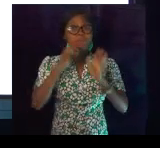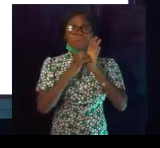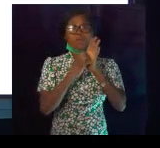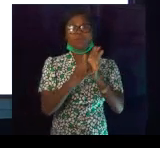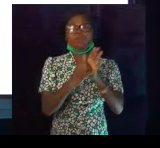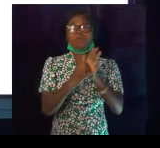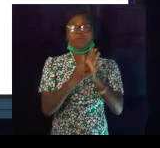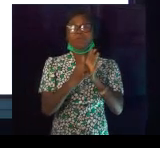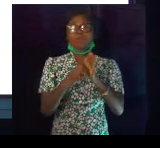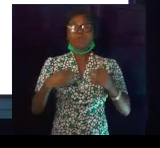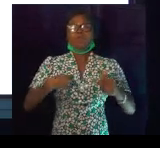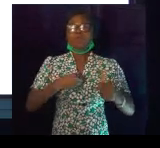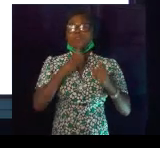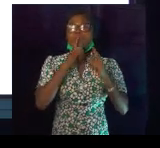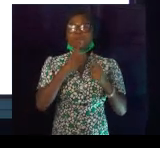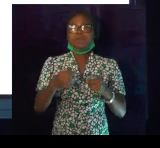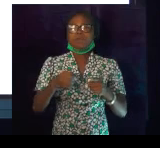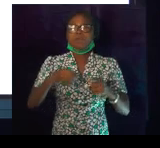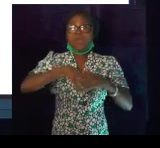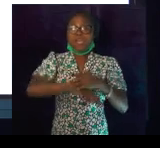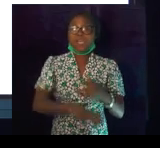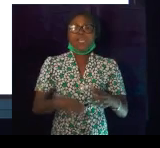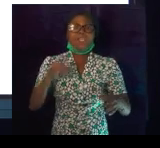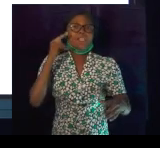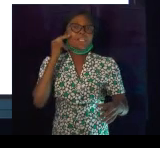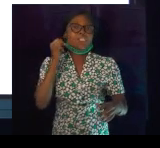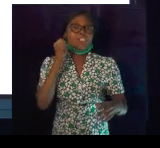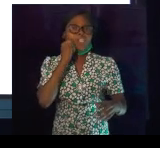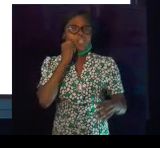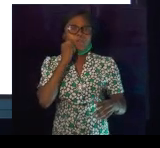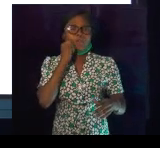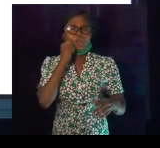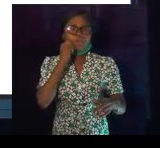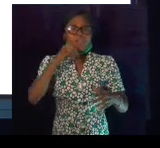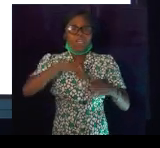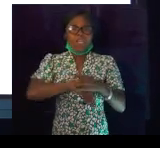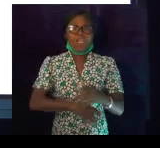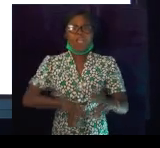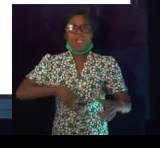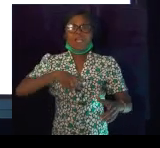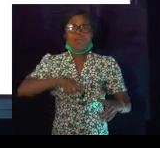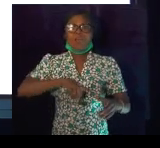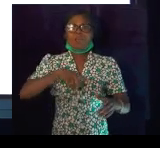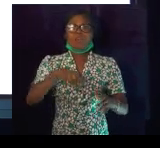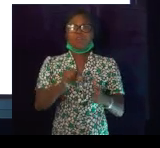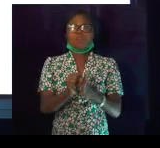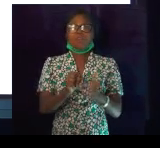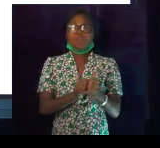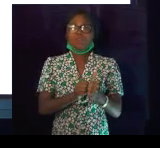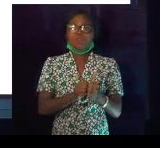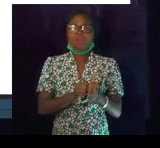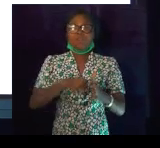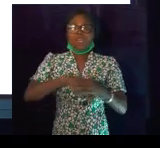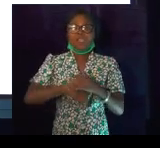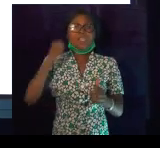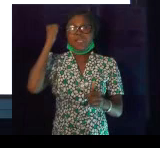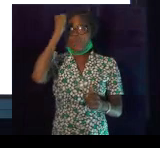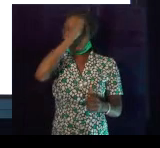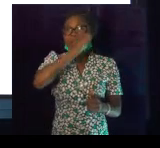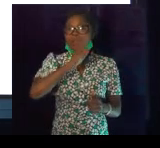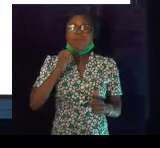For example, we say in Nigeria, in Lagos,